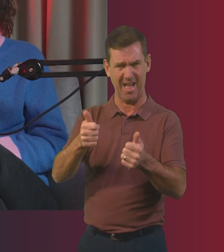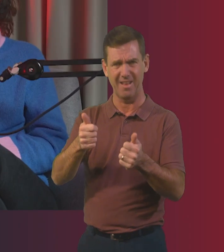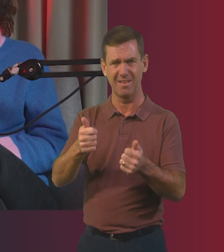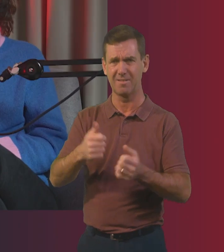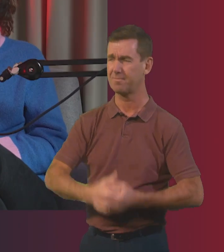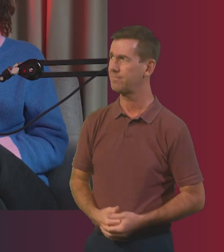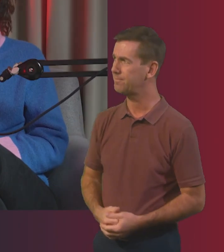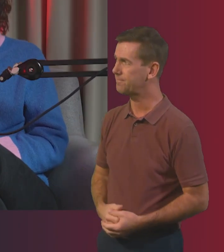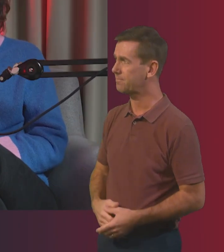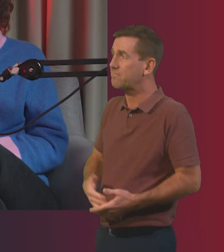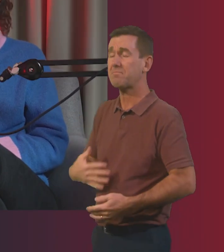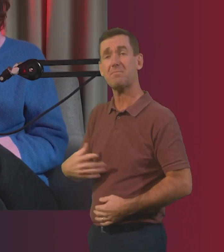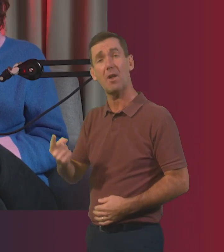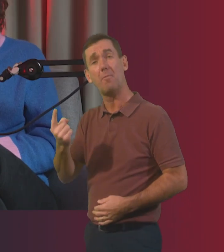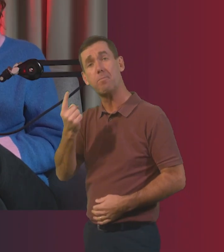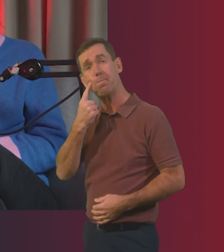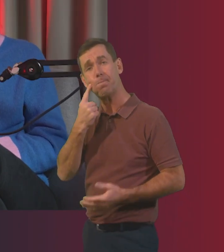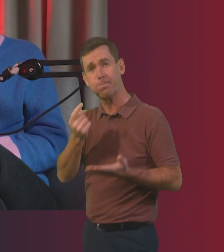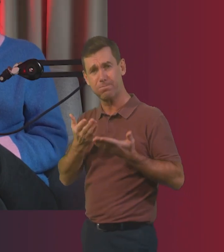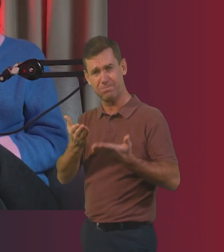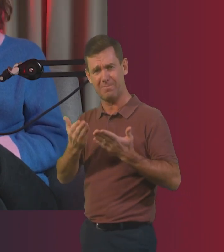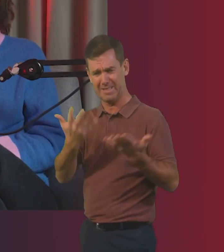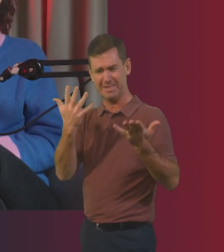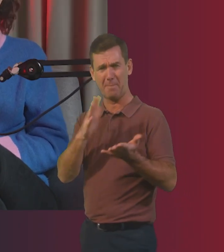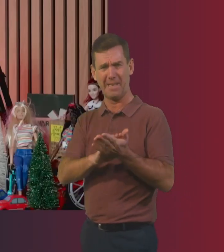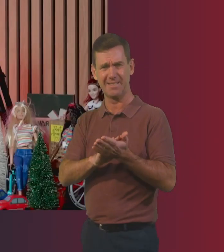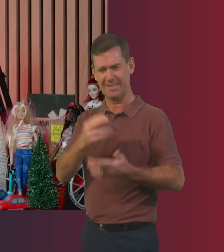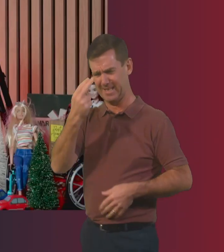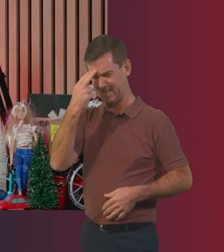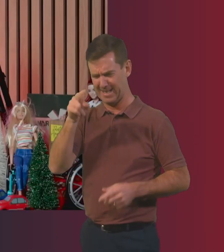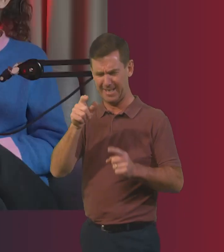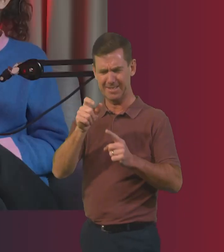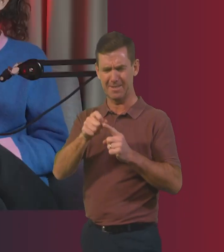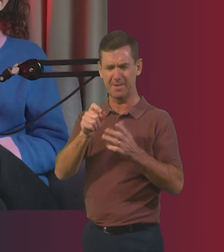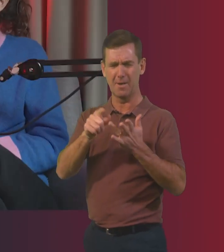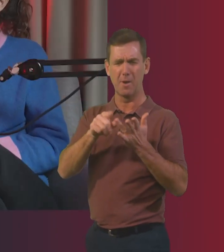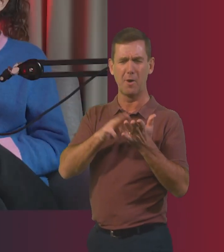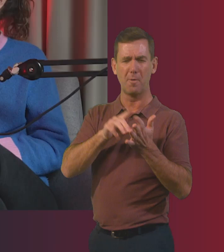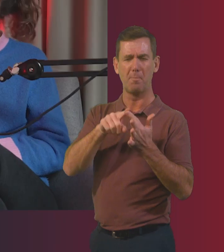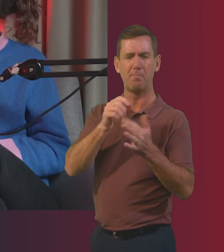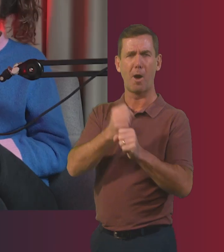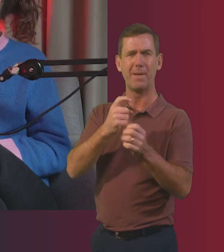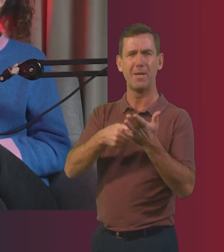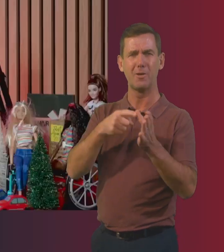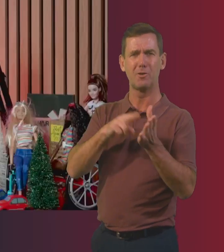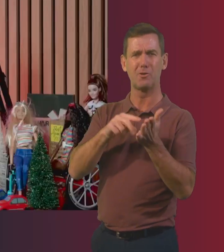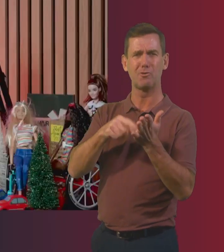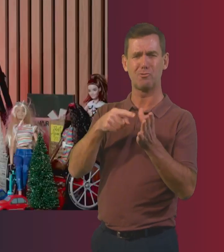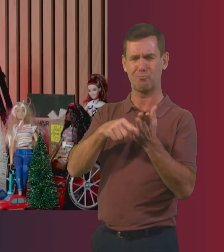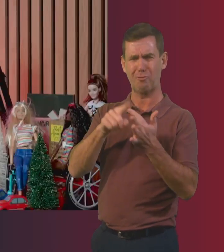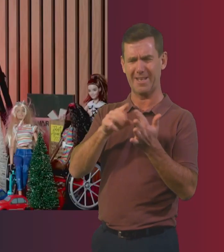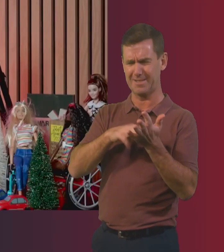make. Comes together in 10 minutes. You just need your pomegranate molasses. And I'm like, Oh, what? what is that? Yeah. What is a molasses? Where are you getting that from? I